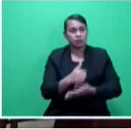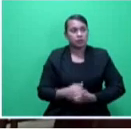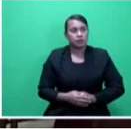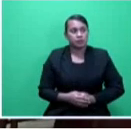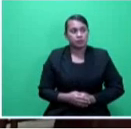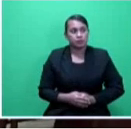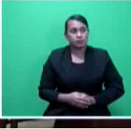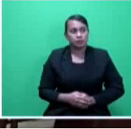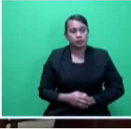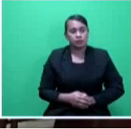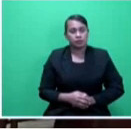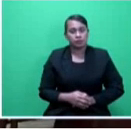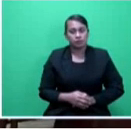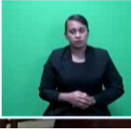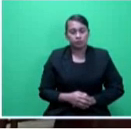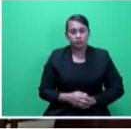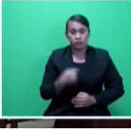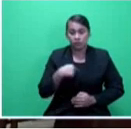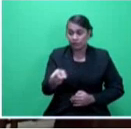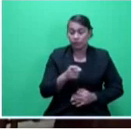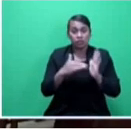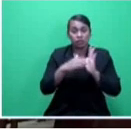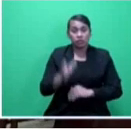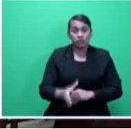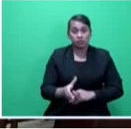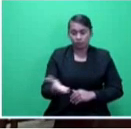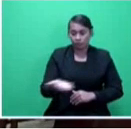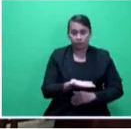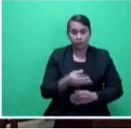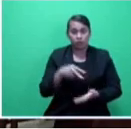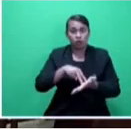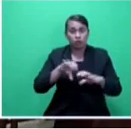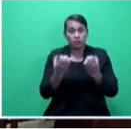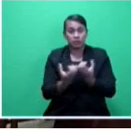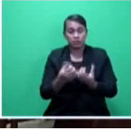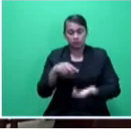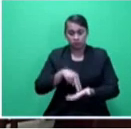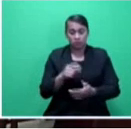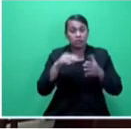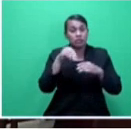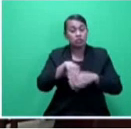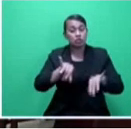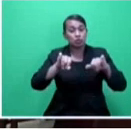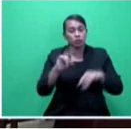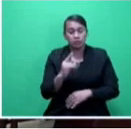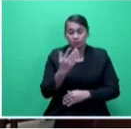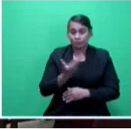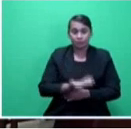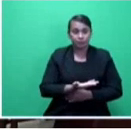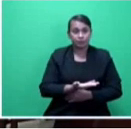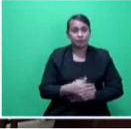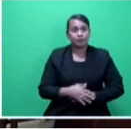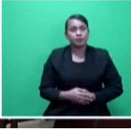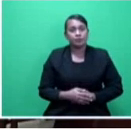I now invite the Chairperson of the Standing Committee on Social Affairs, the Honourable Viam Pillay, to speak